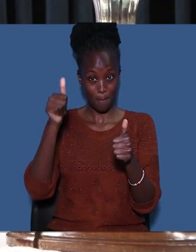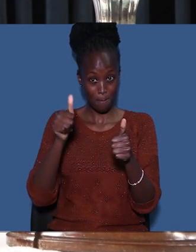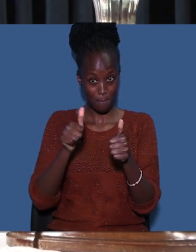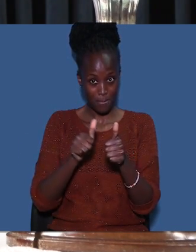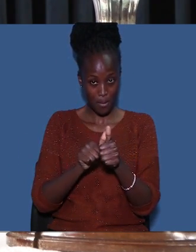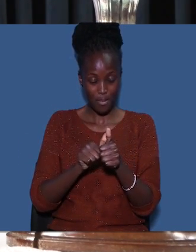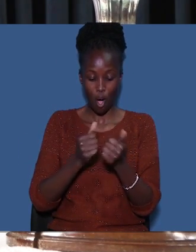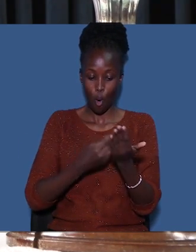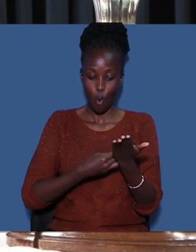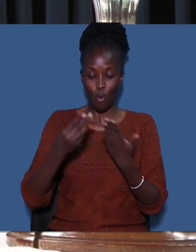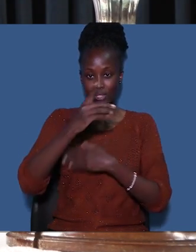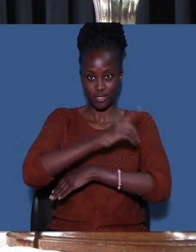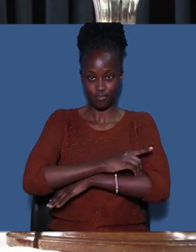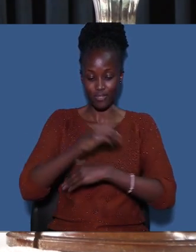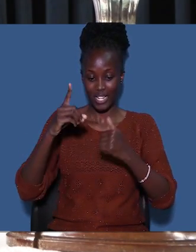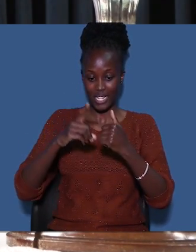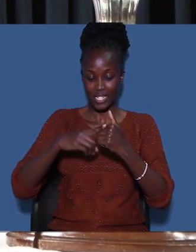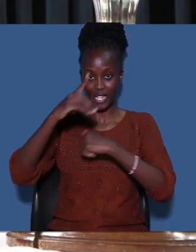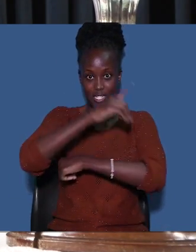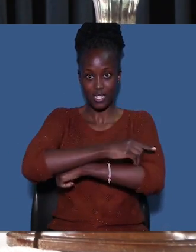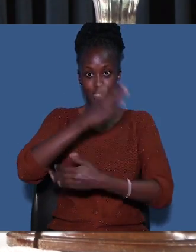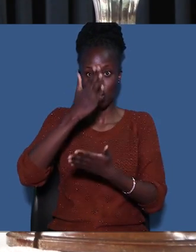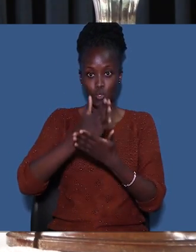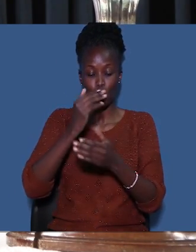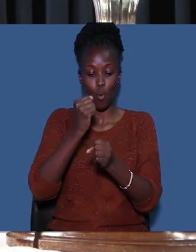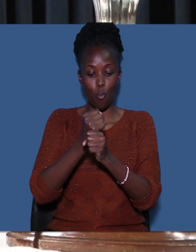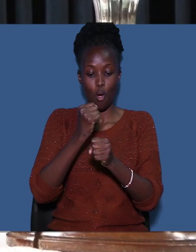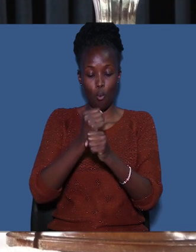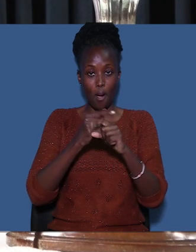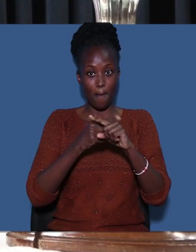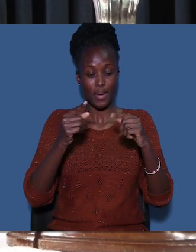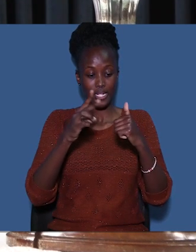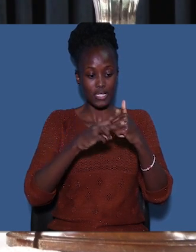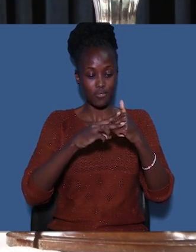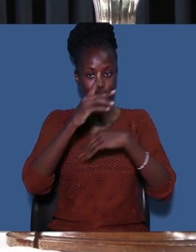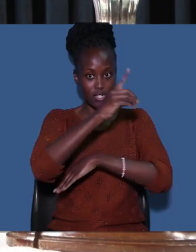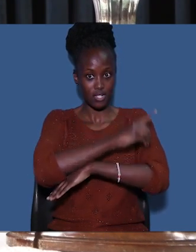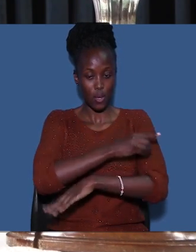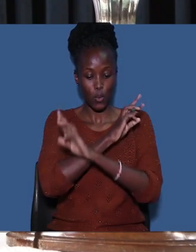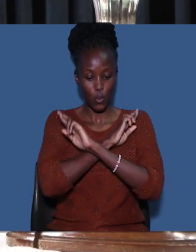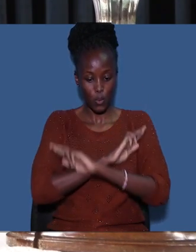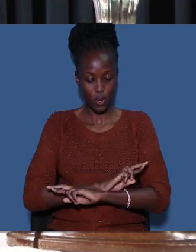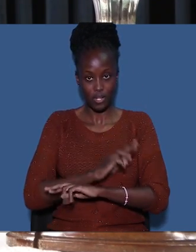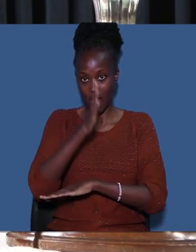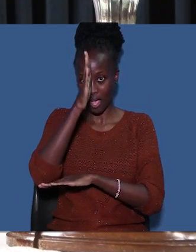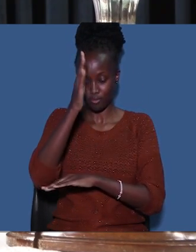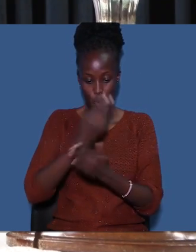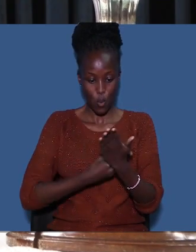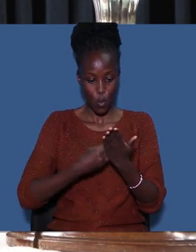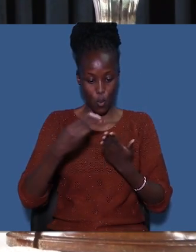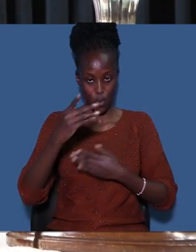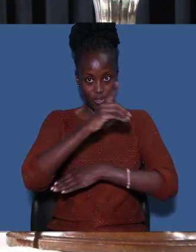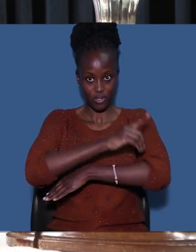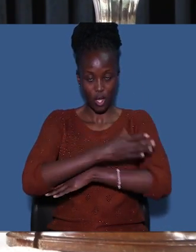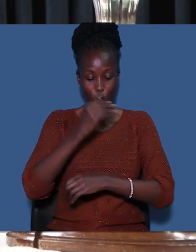work, but the seventh day is a Sabbath to the Lord your God. On it shall you shall not